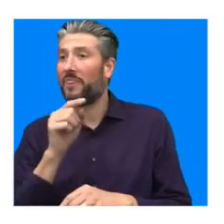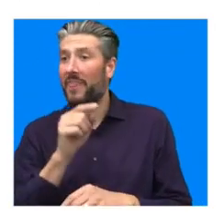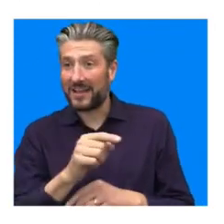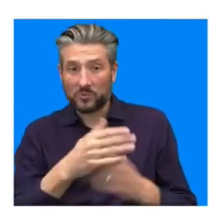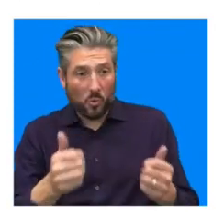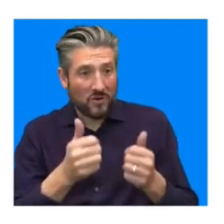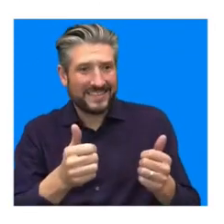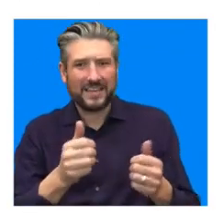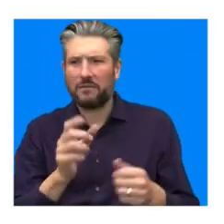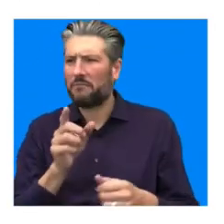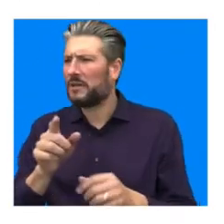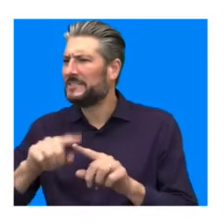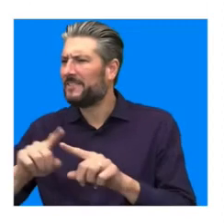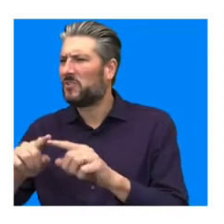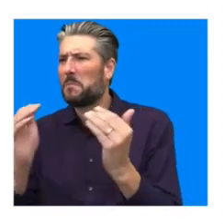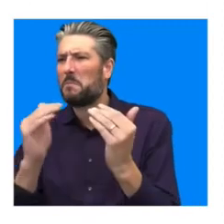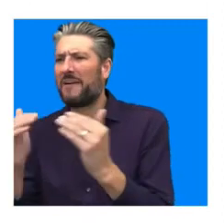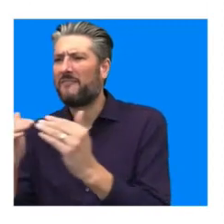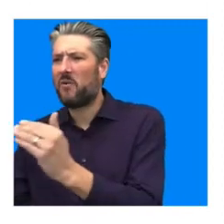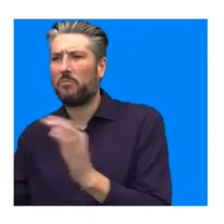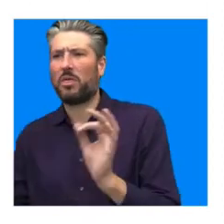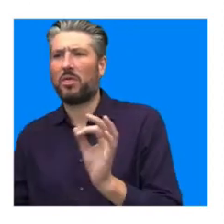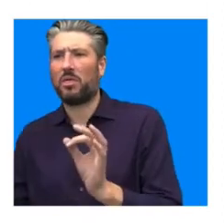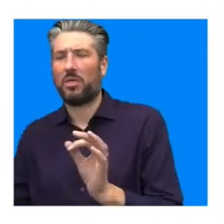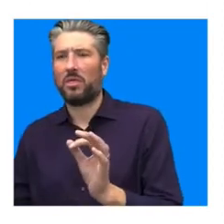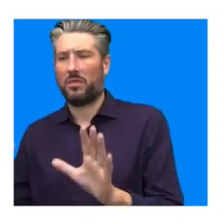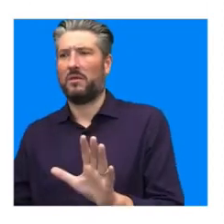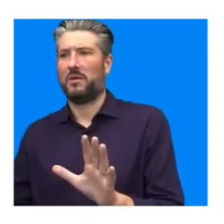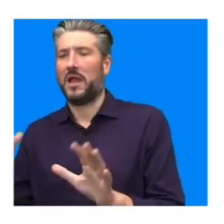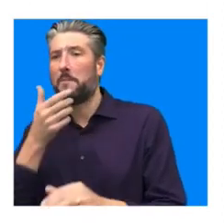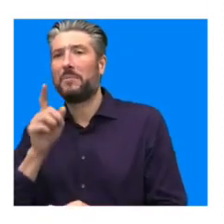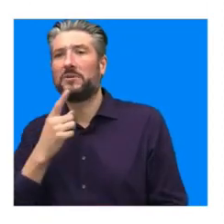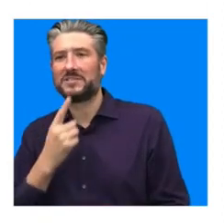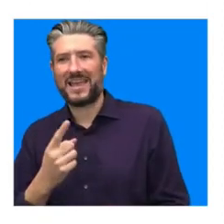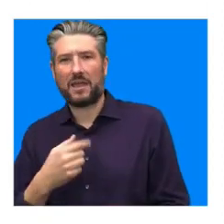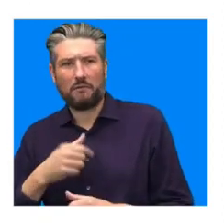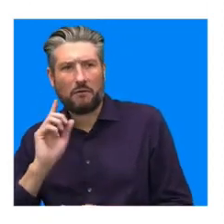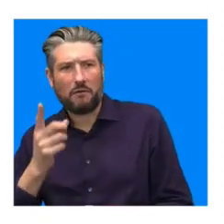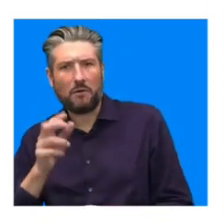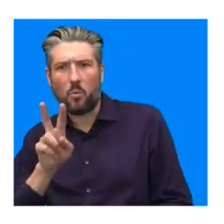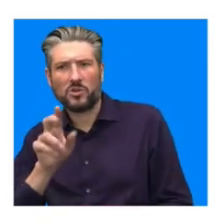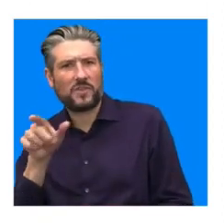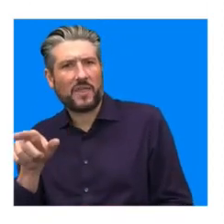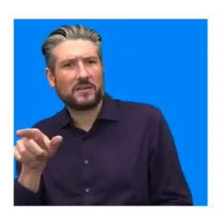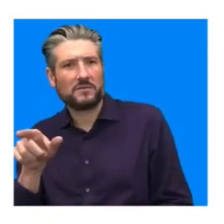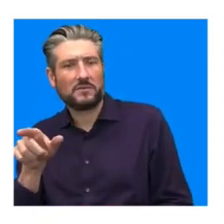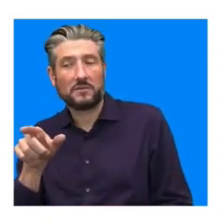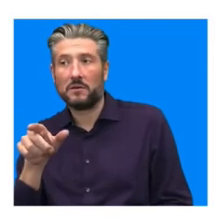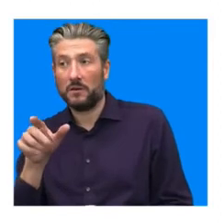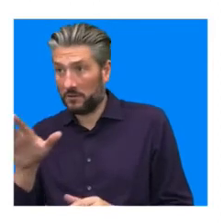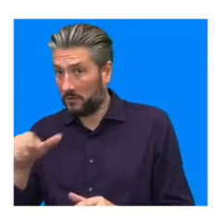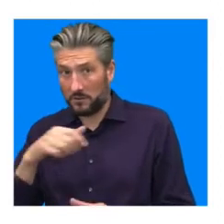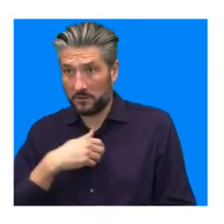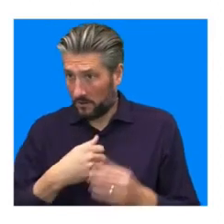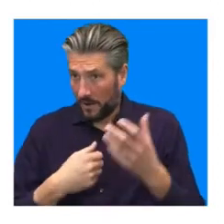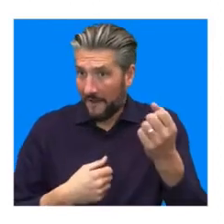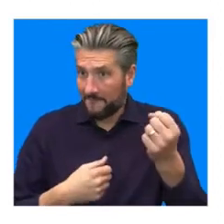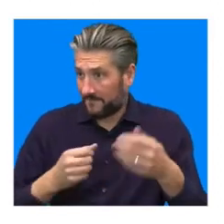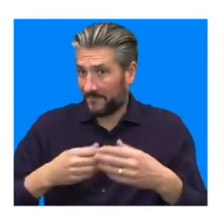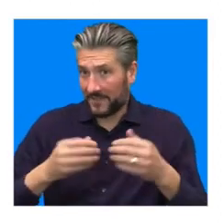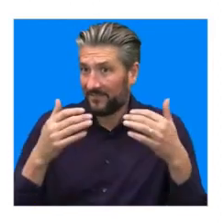people coming at you saying, "Well, I can't watch this show," and it's done. You know, so it's that's where a lot of